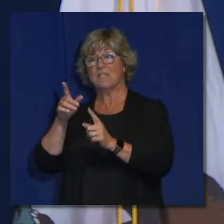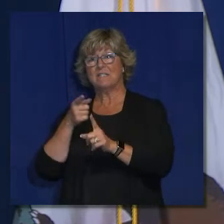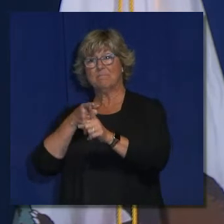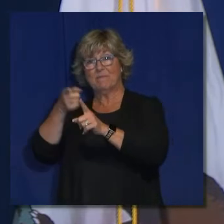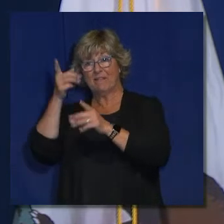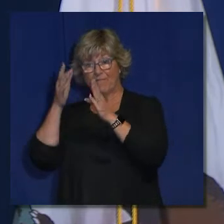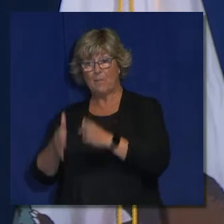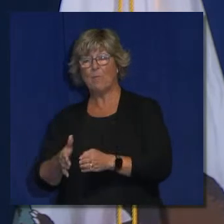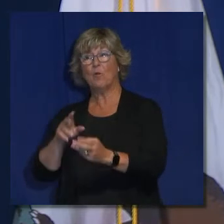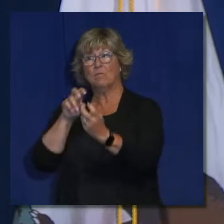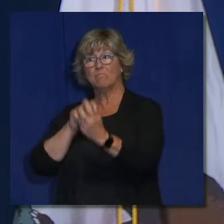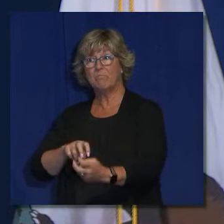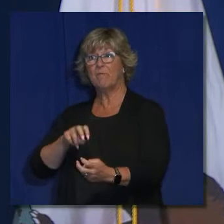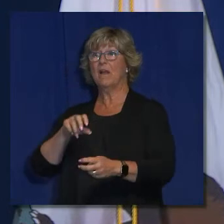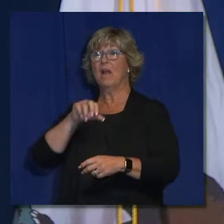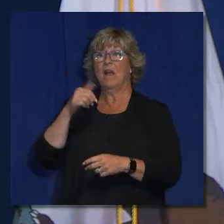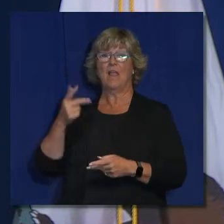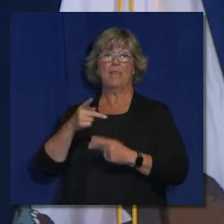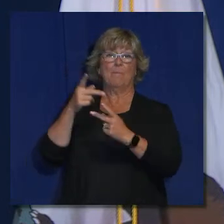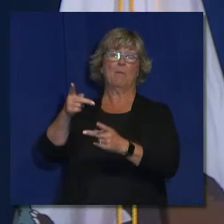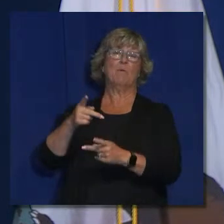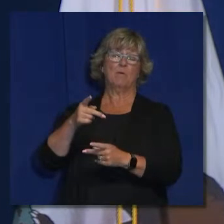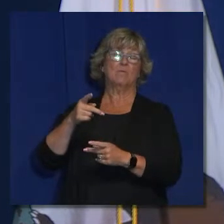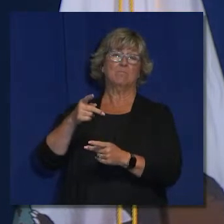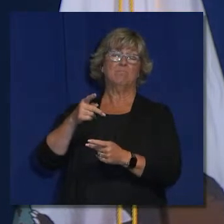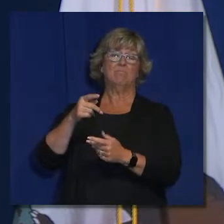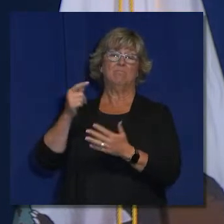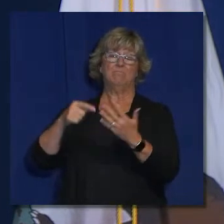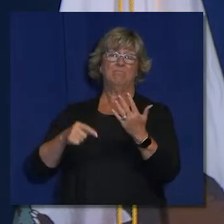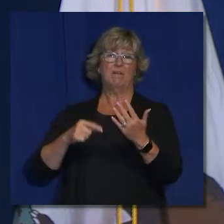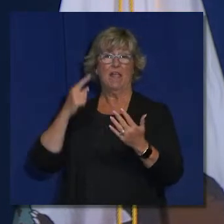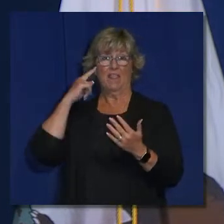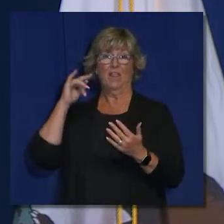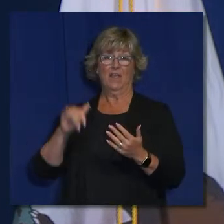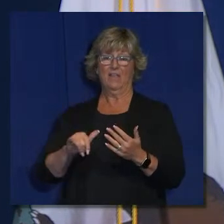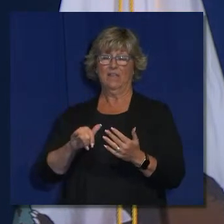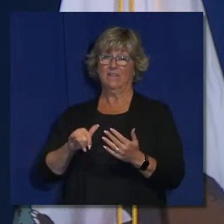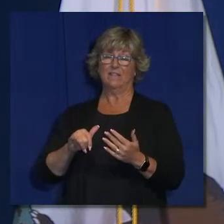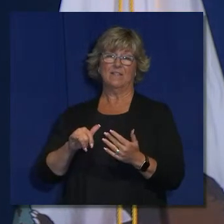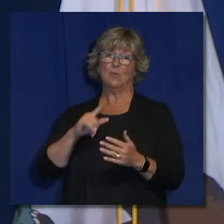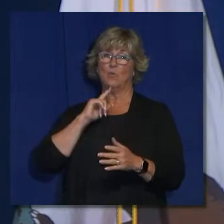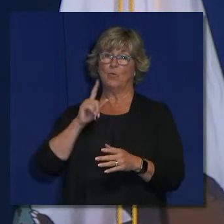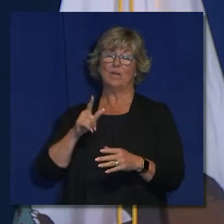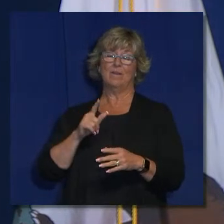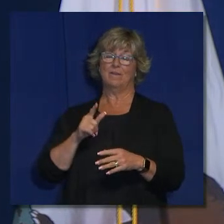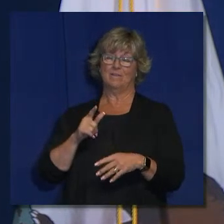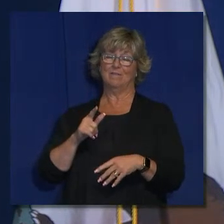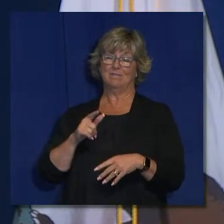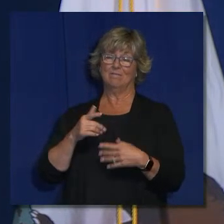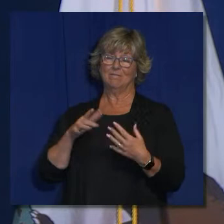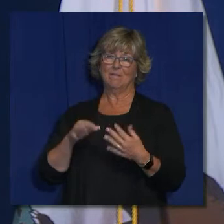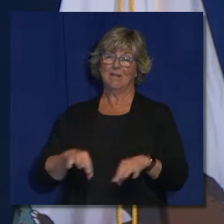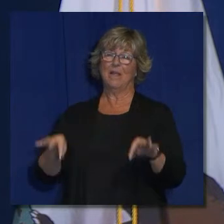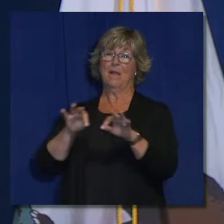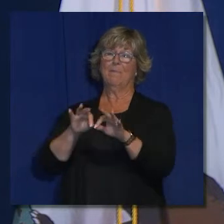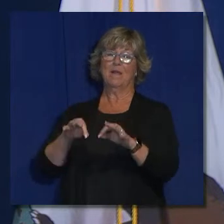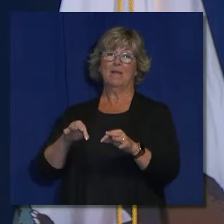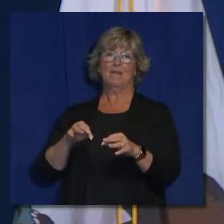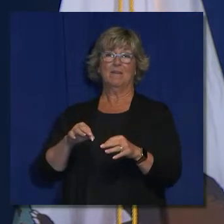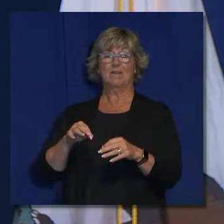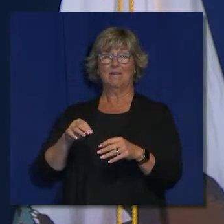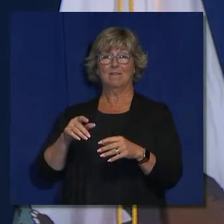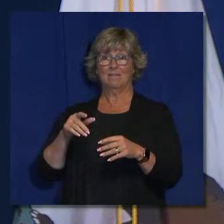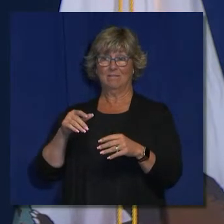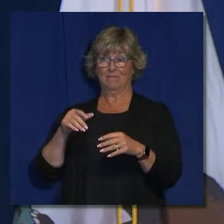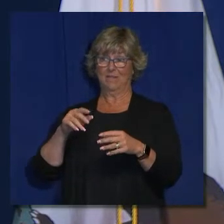and other proposals are out there. We look forward to working together. We think this is long overdue, and it's a remarkably high-class problem, isn't it?